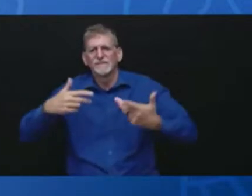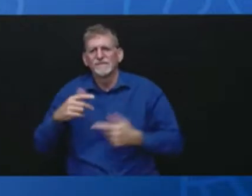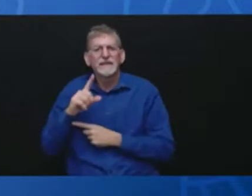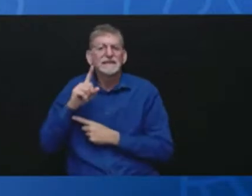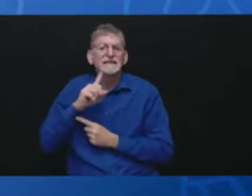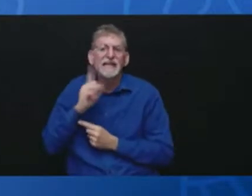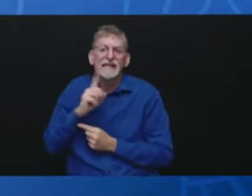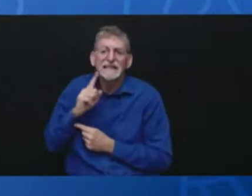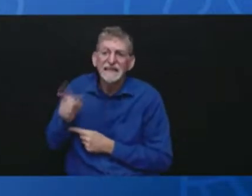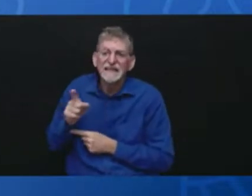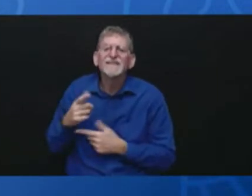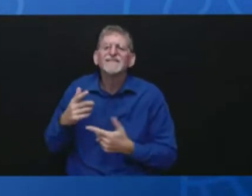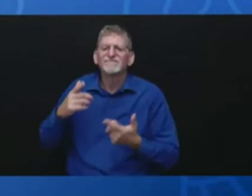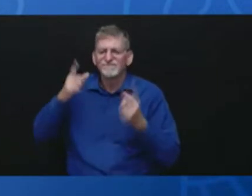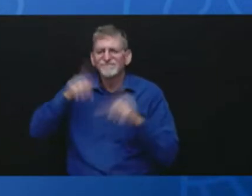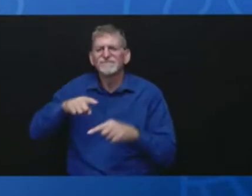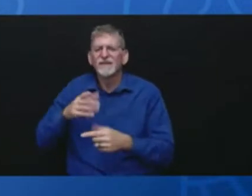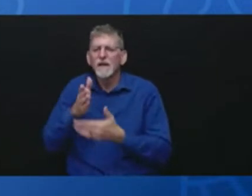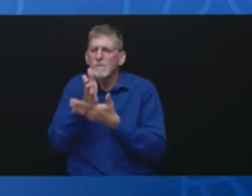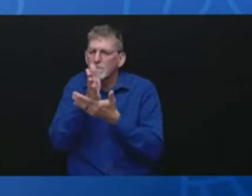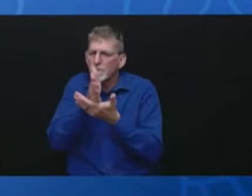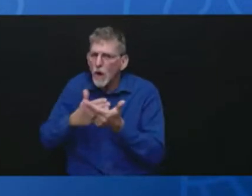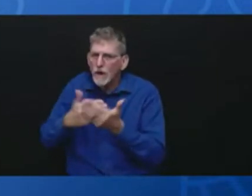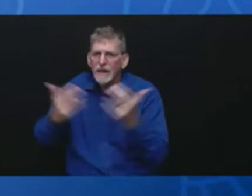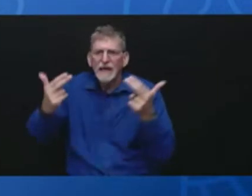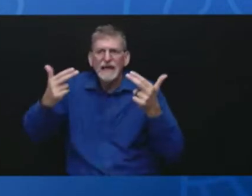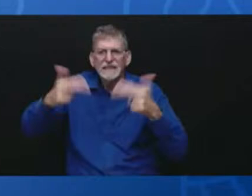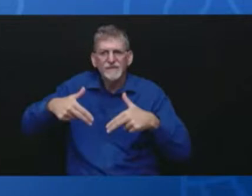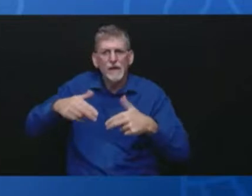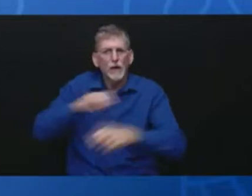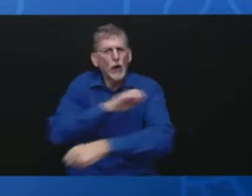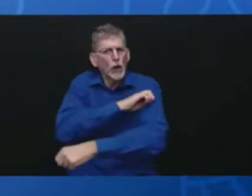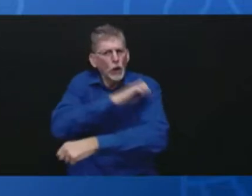his willingness to adopt a full ceasefire.